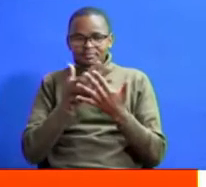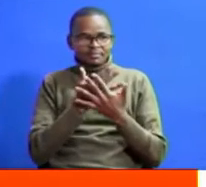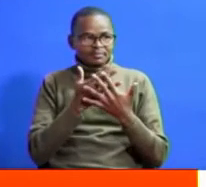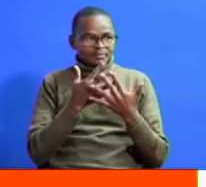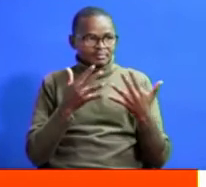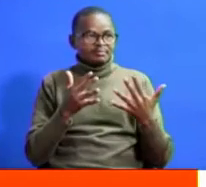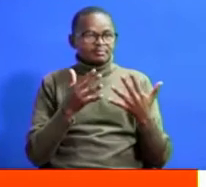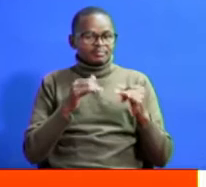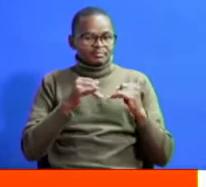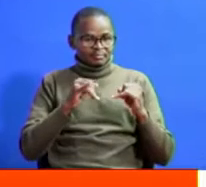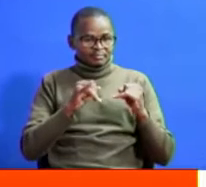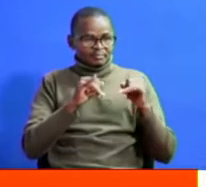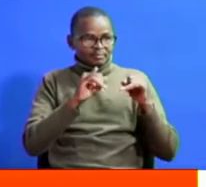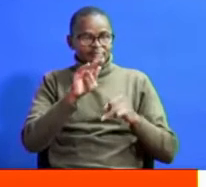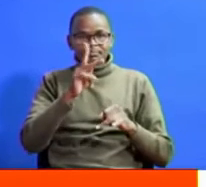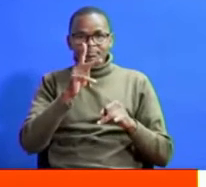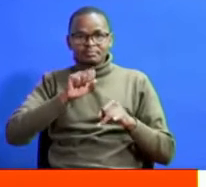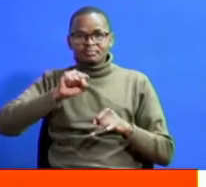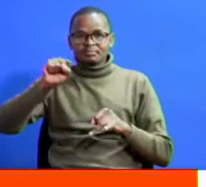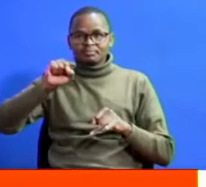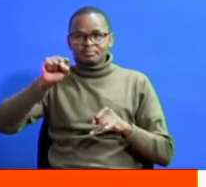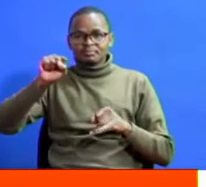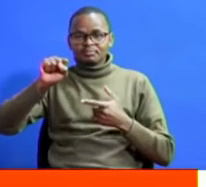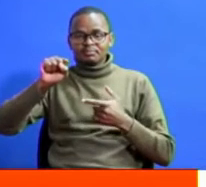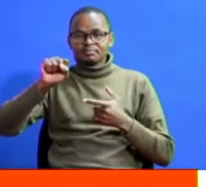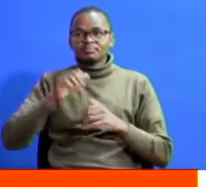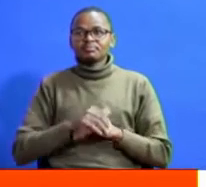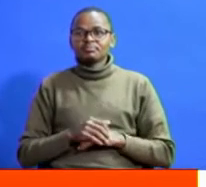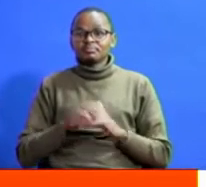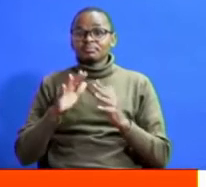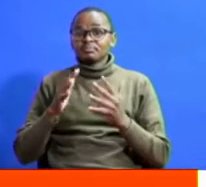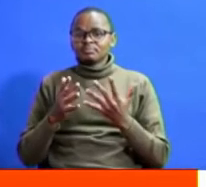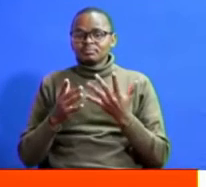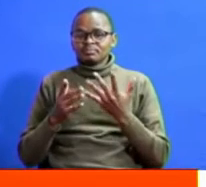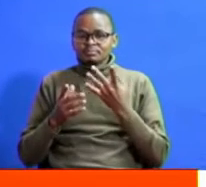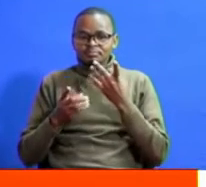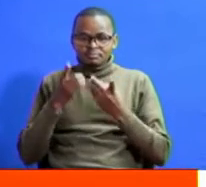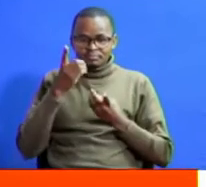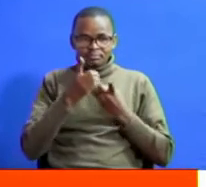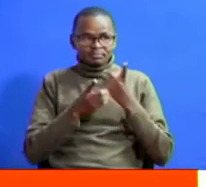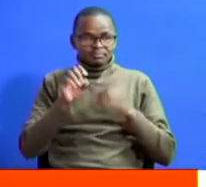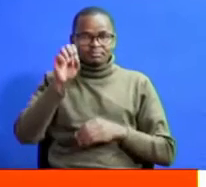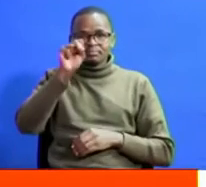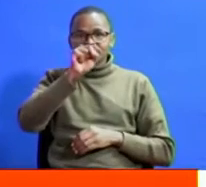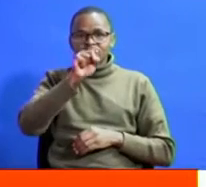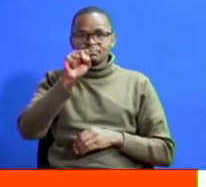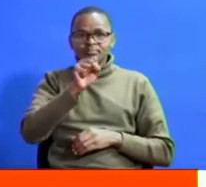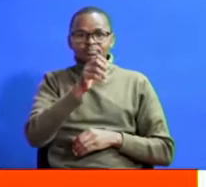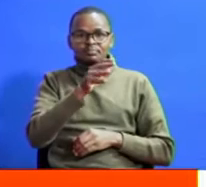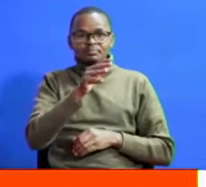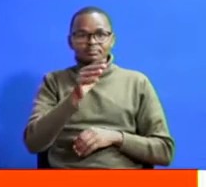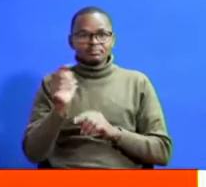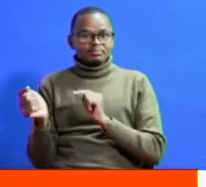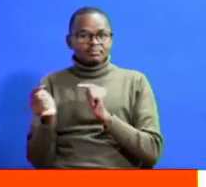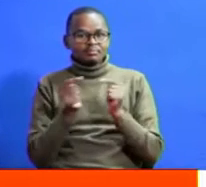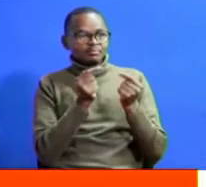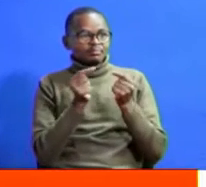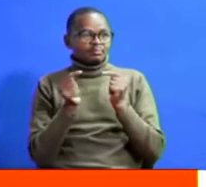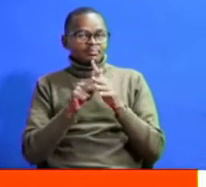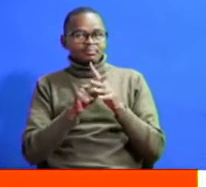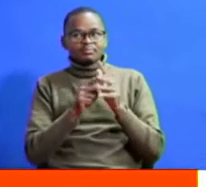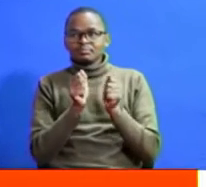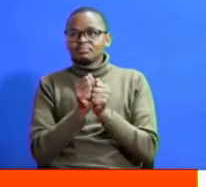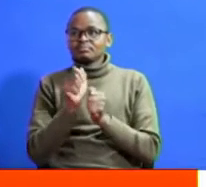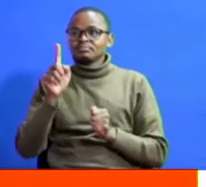been playing in the Kenyan political scene, how would you describe the state of this race? We'll start with you,